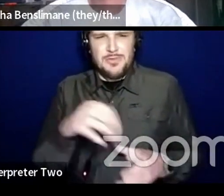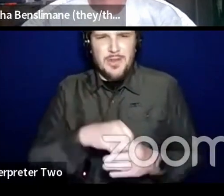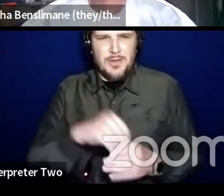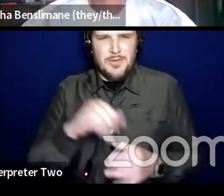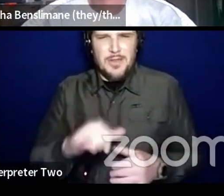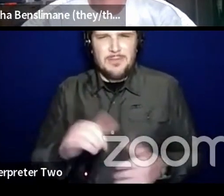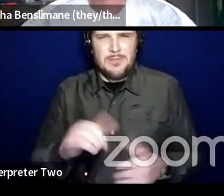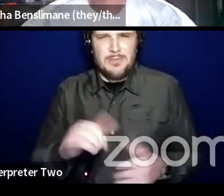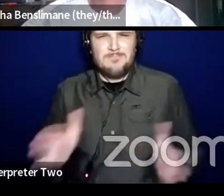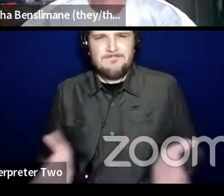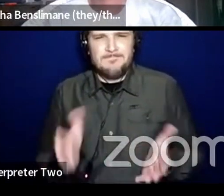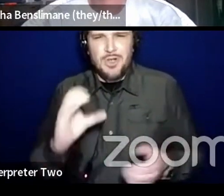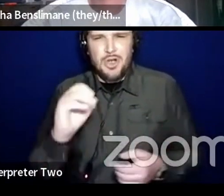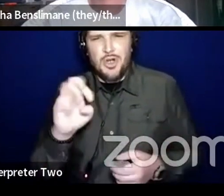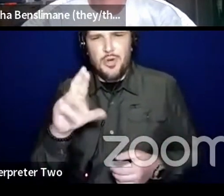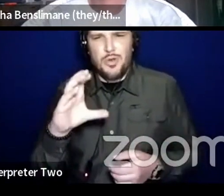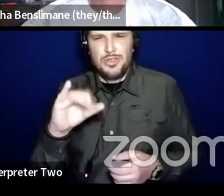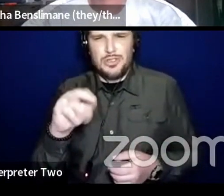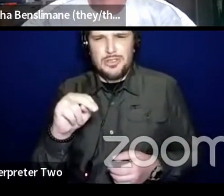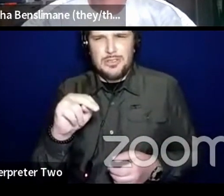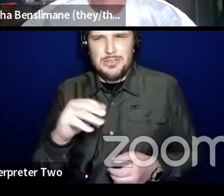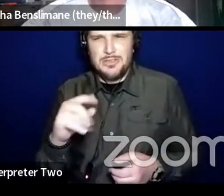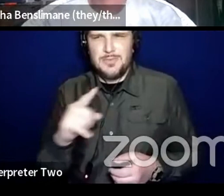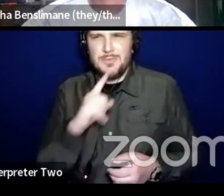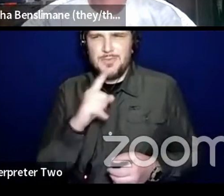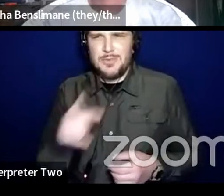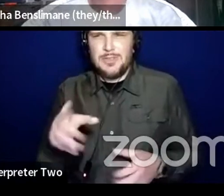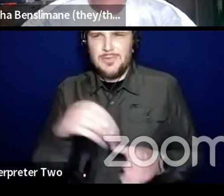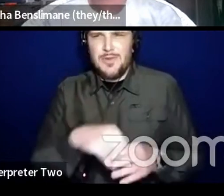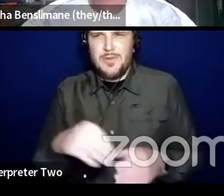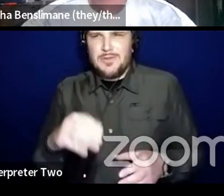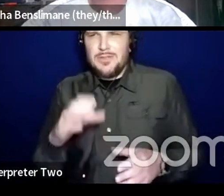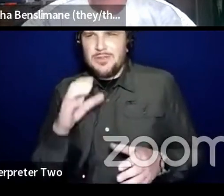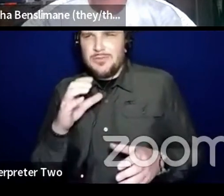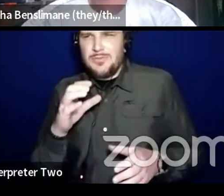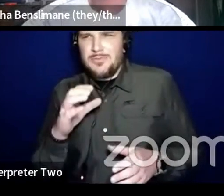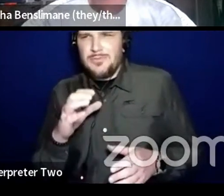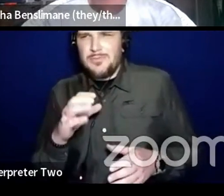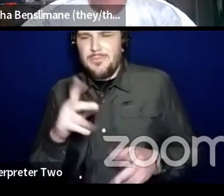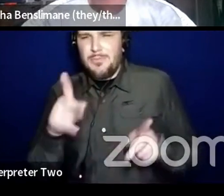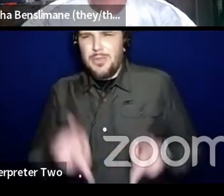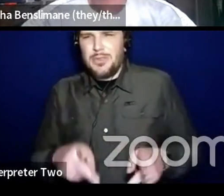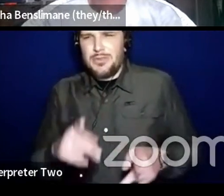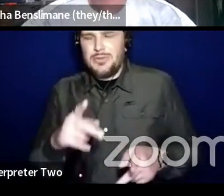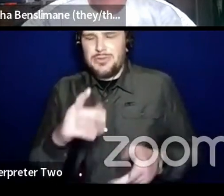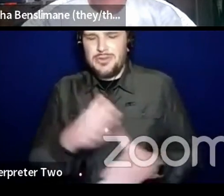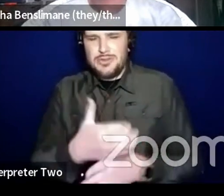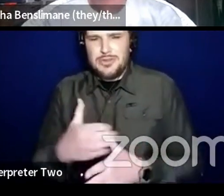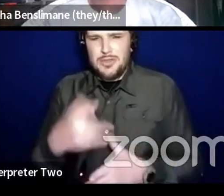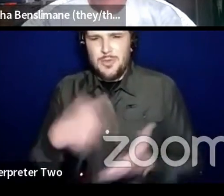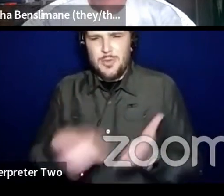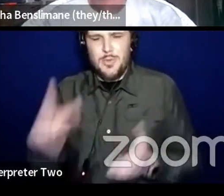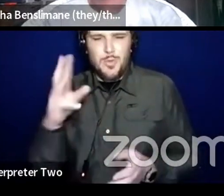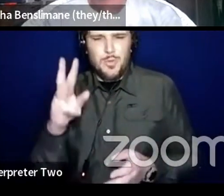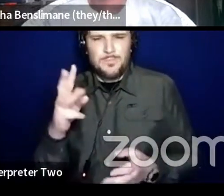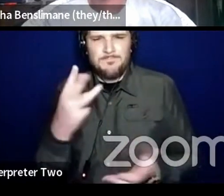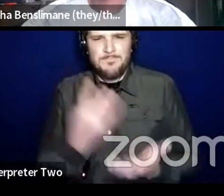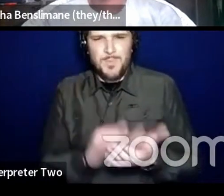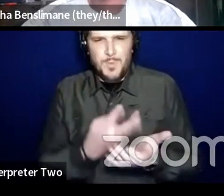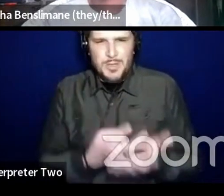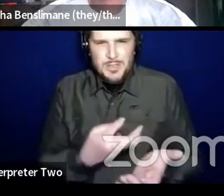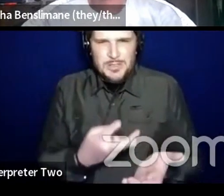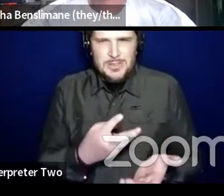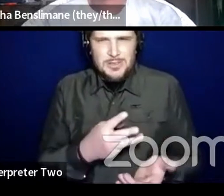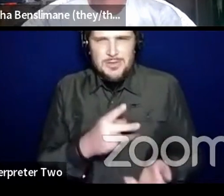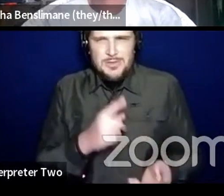folks that work directly with institutions and prisons sharing what they witness, because I think that's really important.